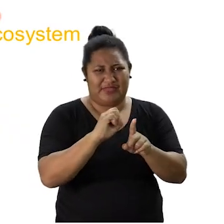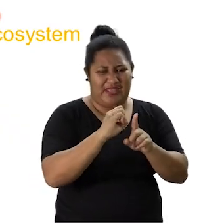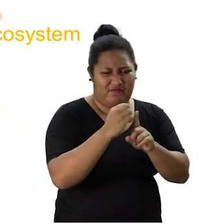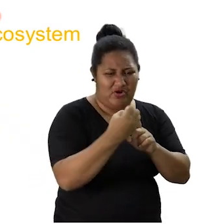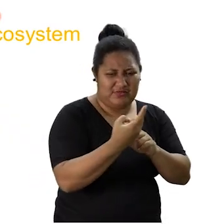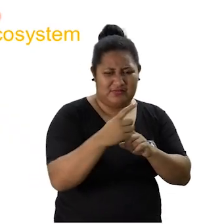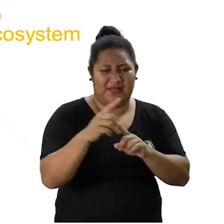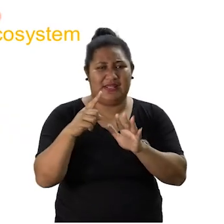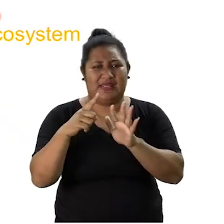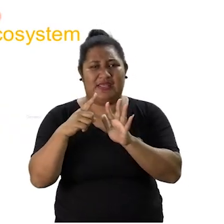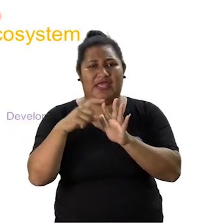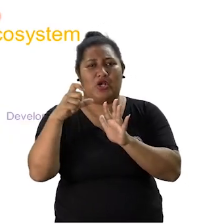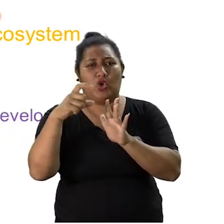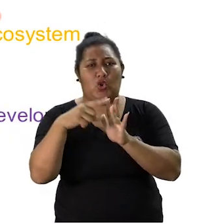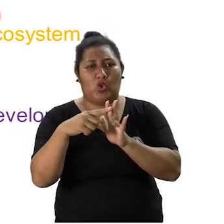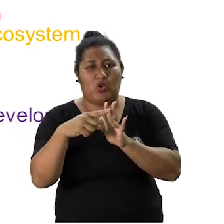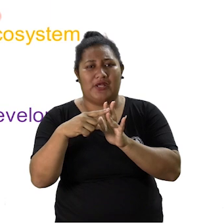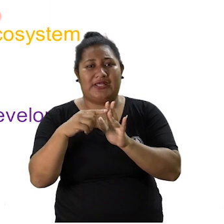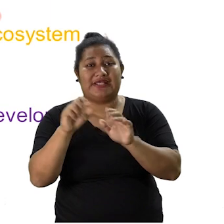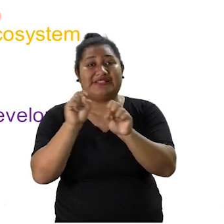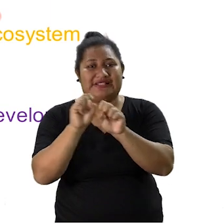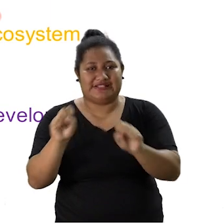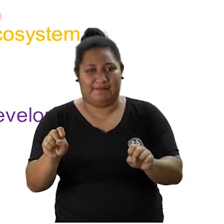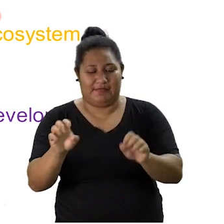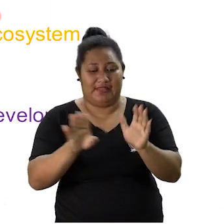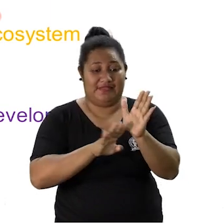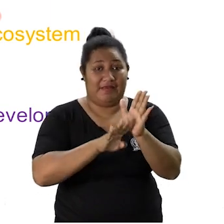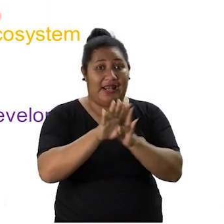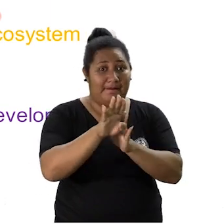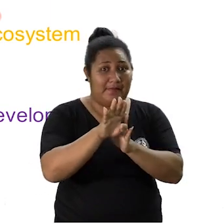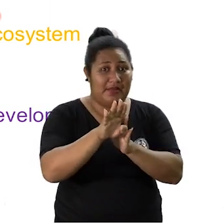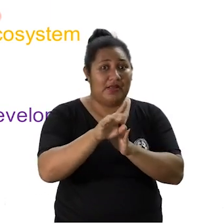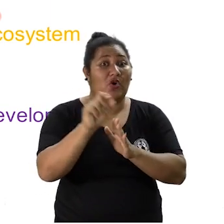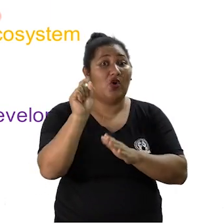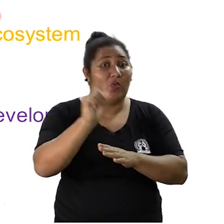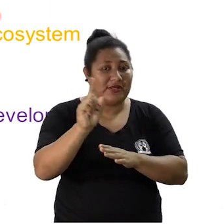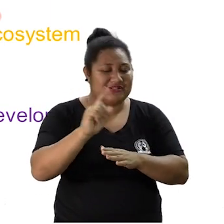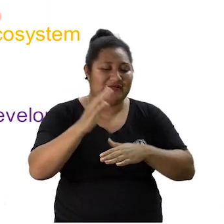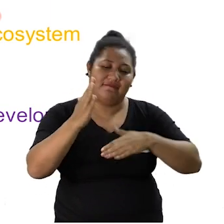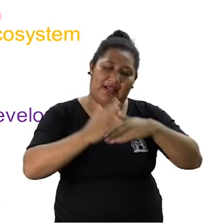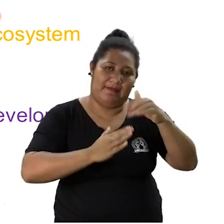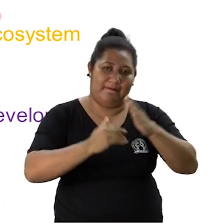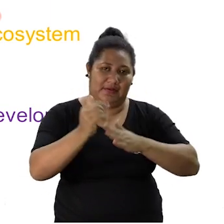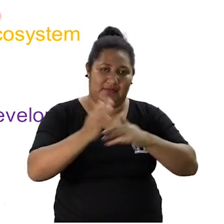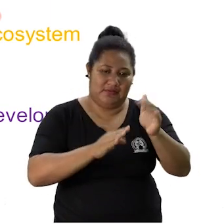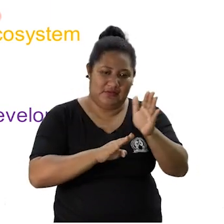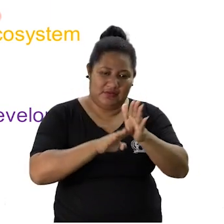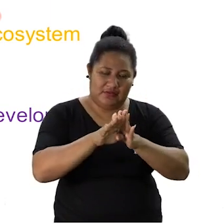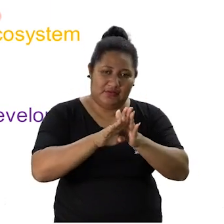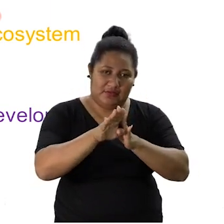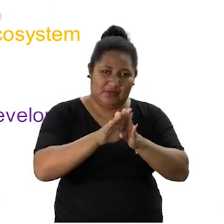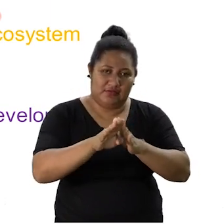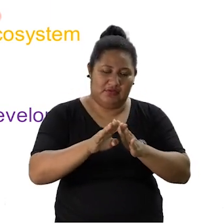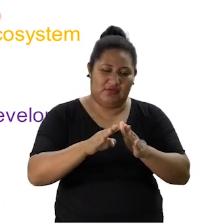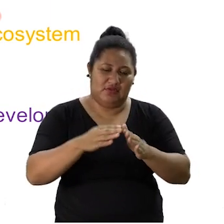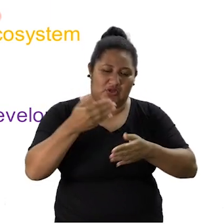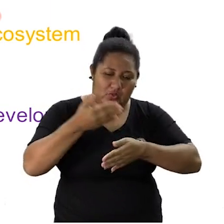ecosystem. Develop, o le ati nae, po le toe whaia wha lei.